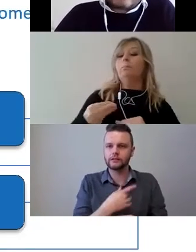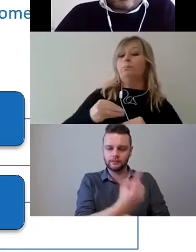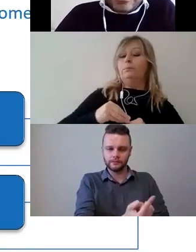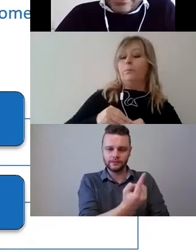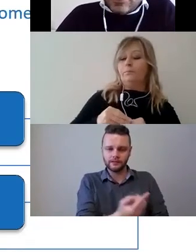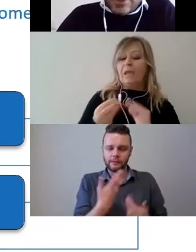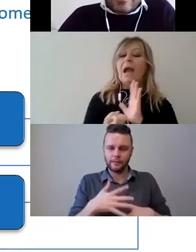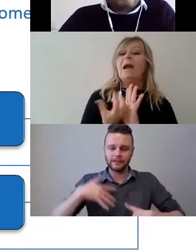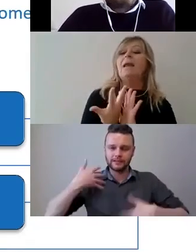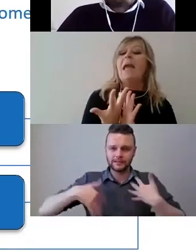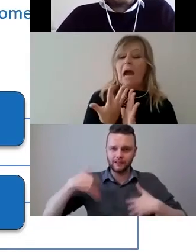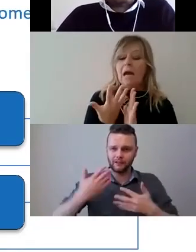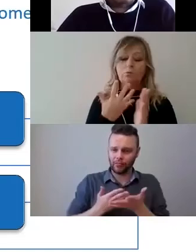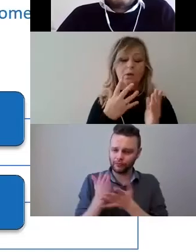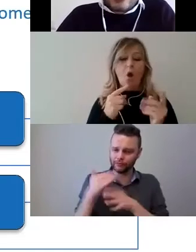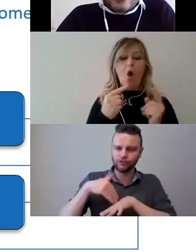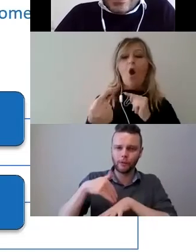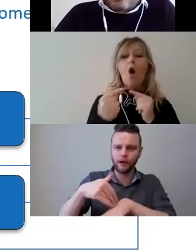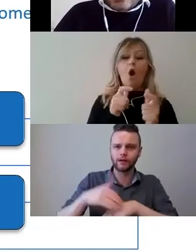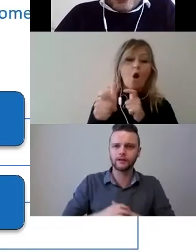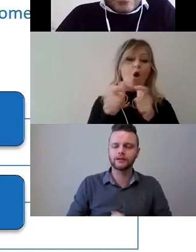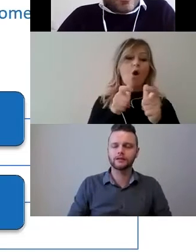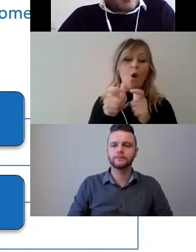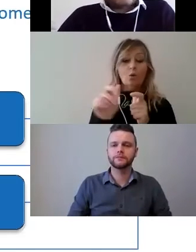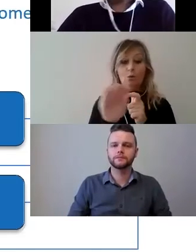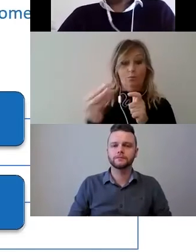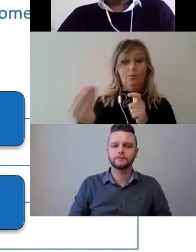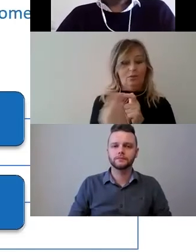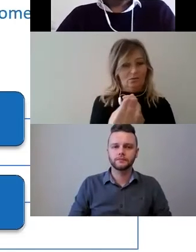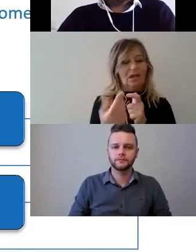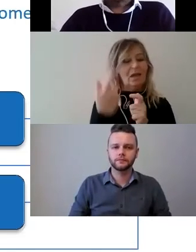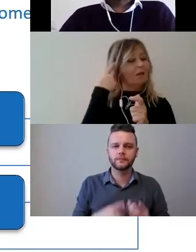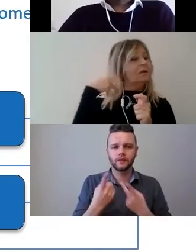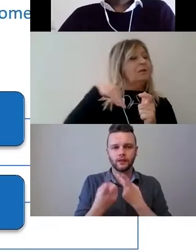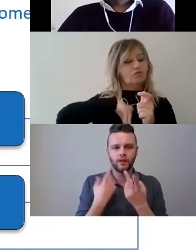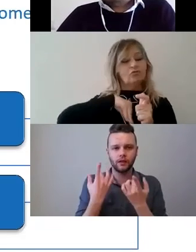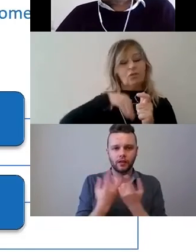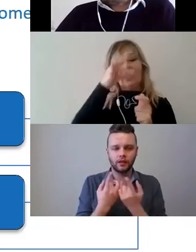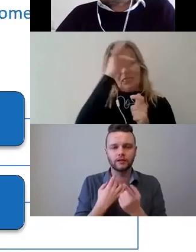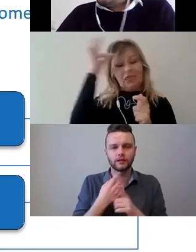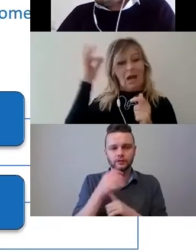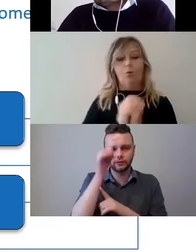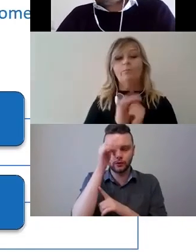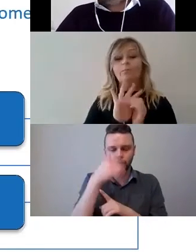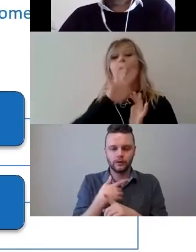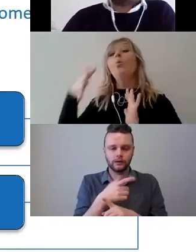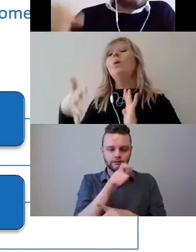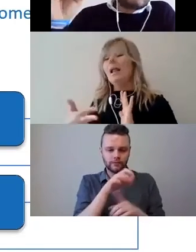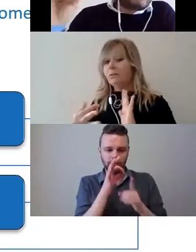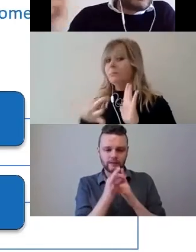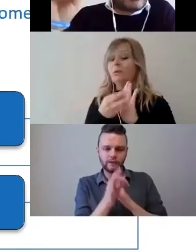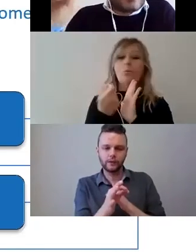been suffering a trauma. Another aspect that it's important is knowing the child. Interviewing a person is not